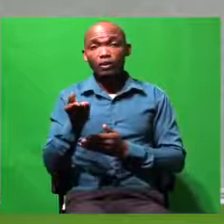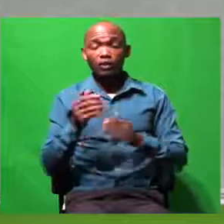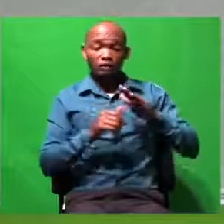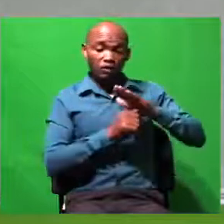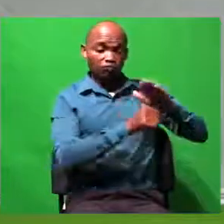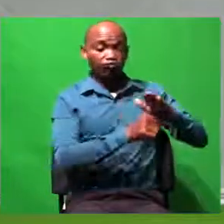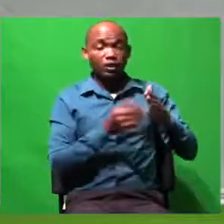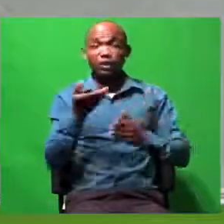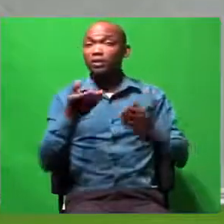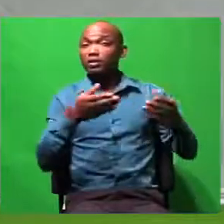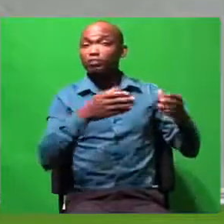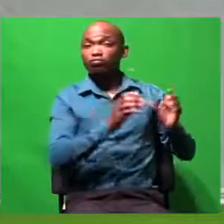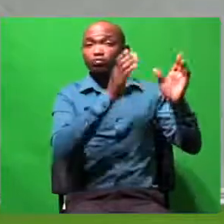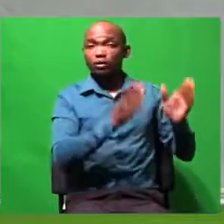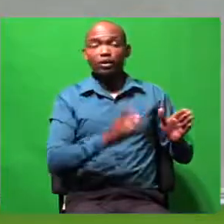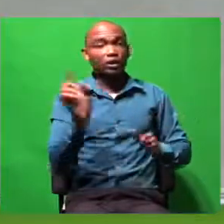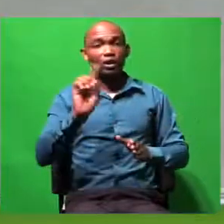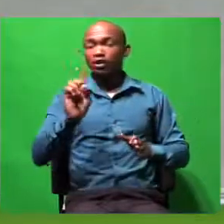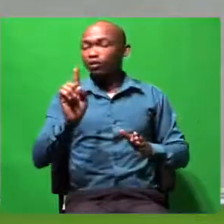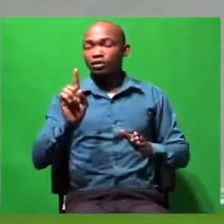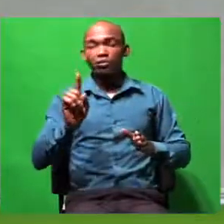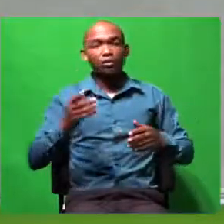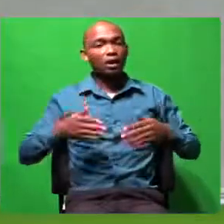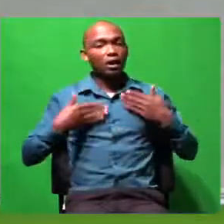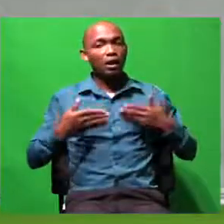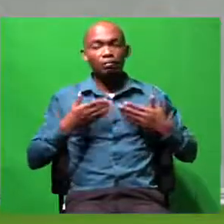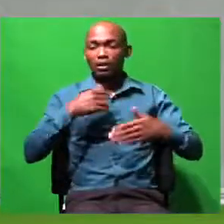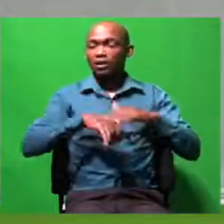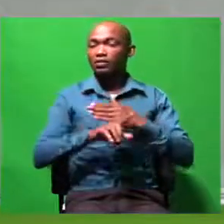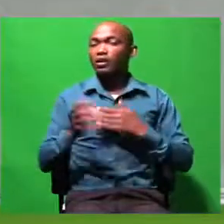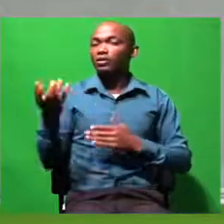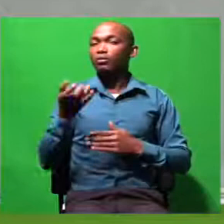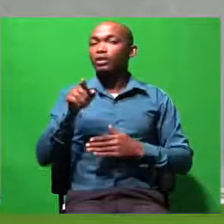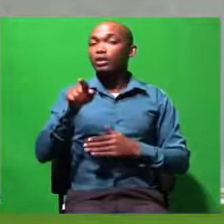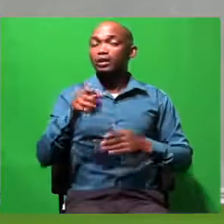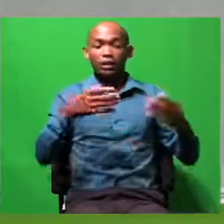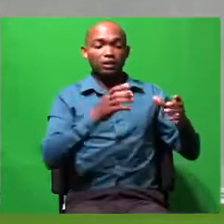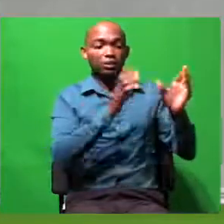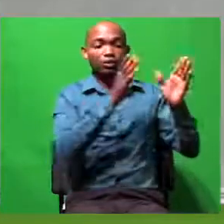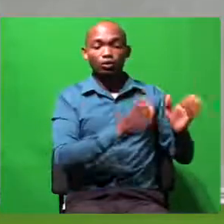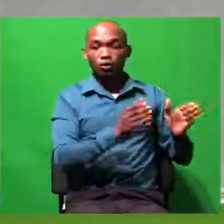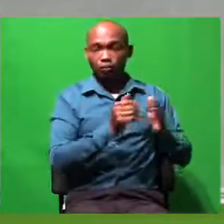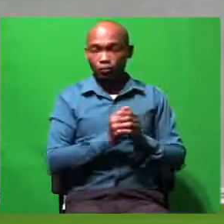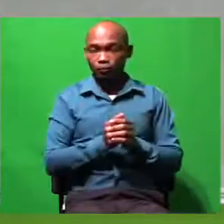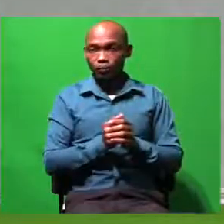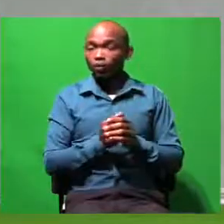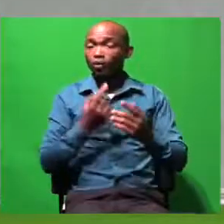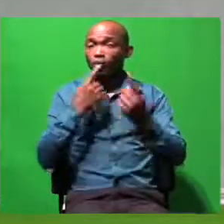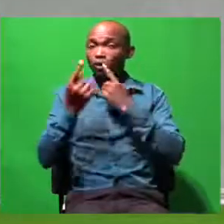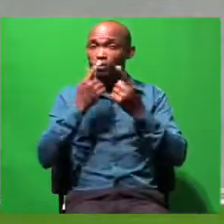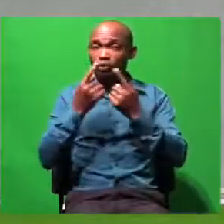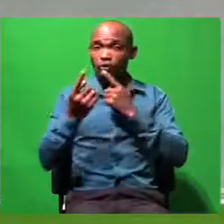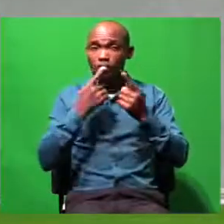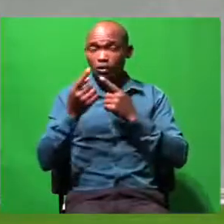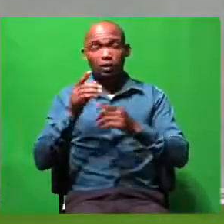even their neglected group in the communities, they can be happily live in the communities. These are the special group. When